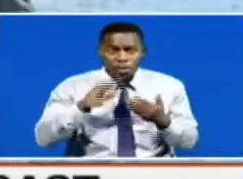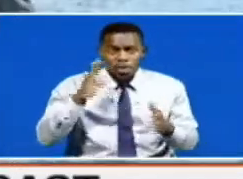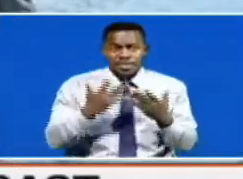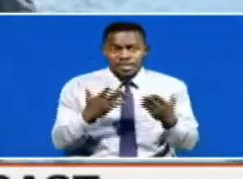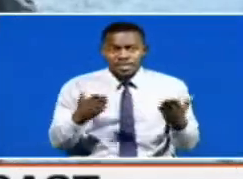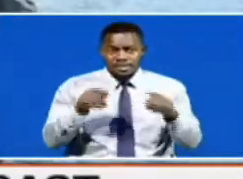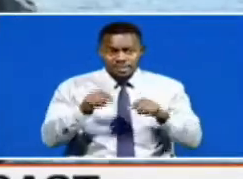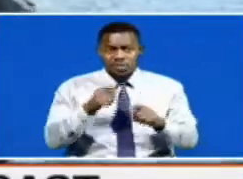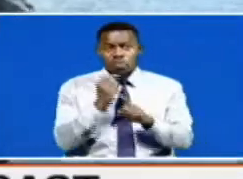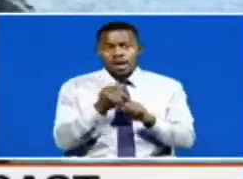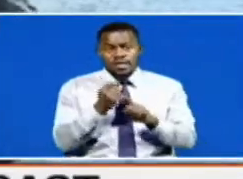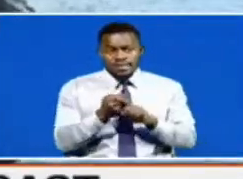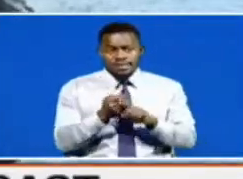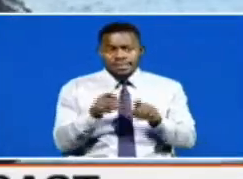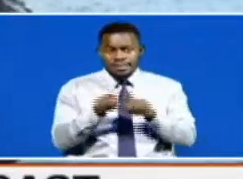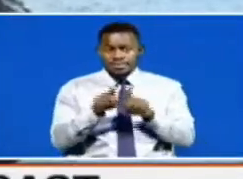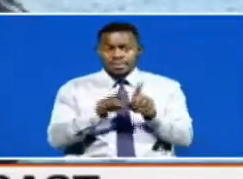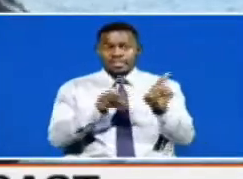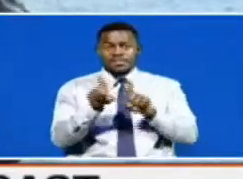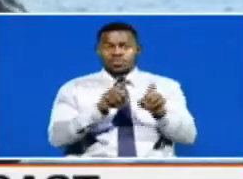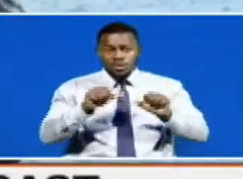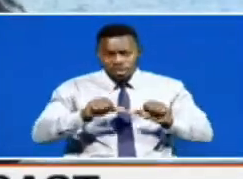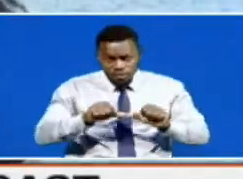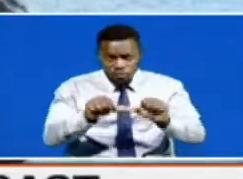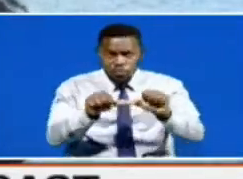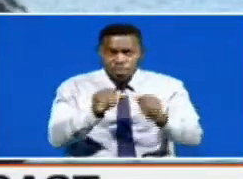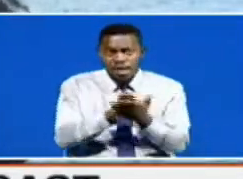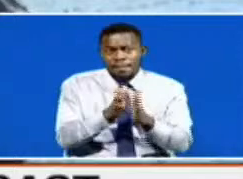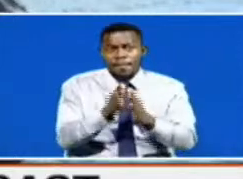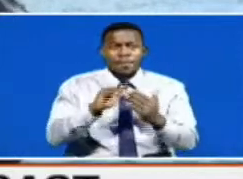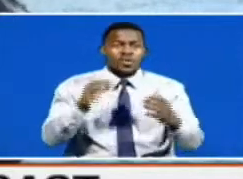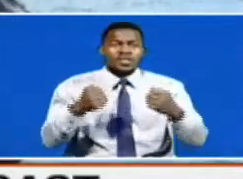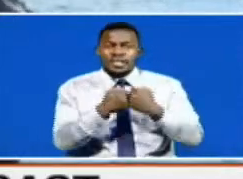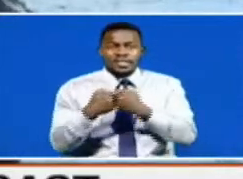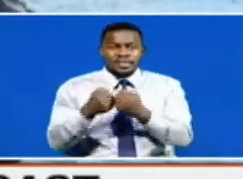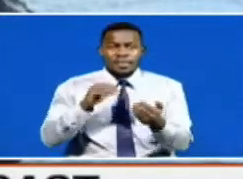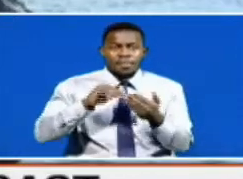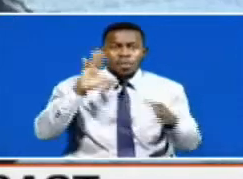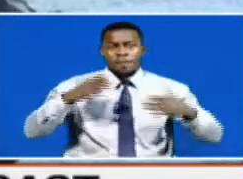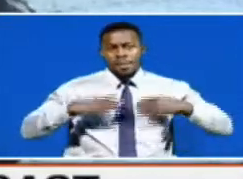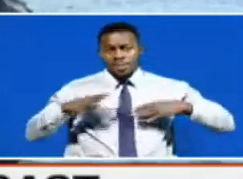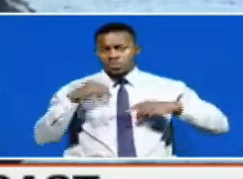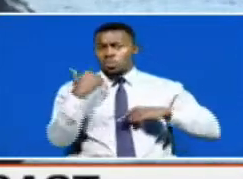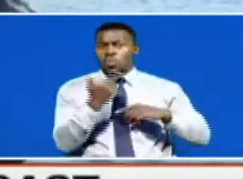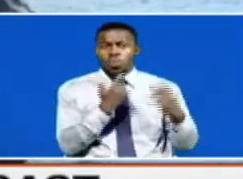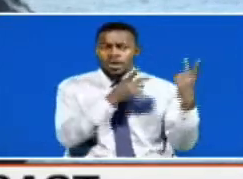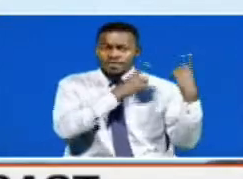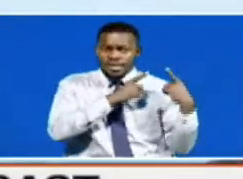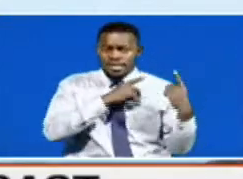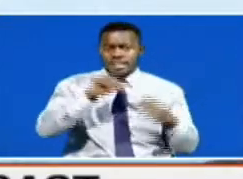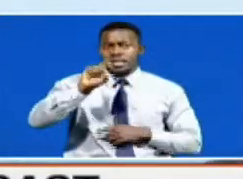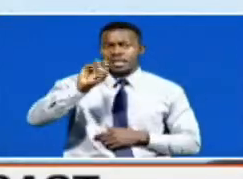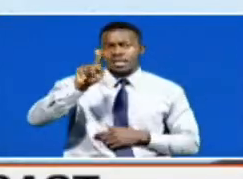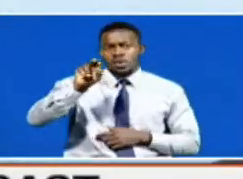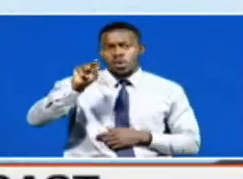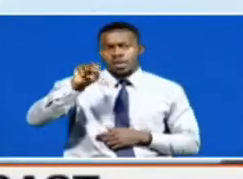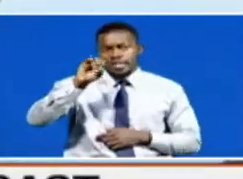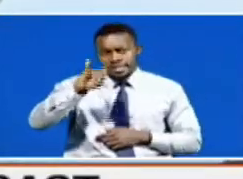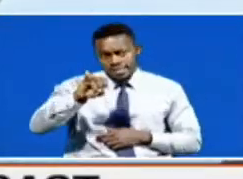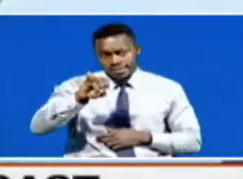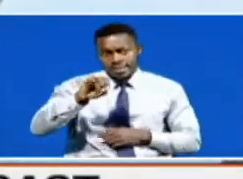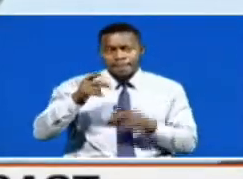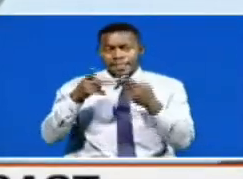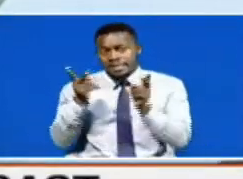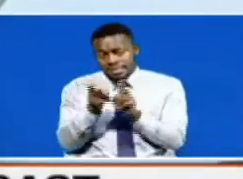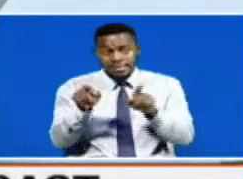urahisi. Transport continues to be a major challenge, especially those who depends on the Likoni ferry. Air transport